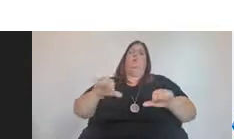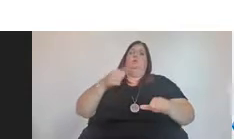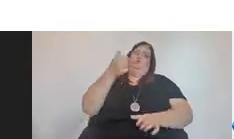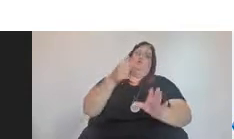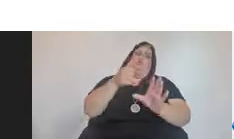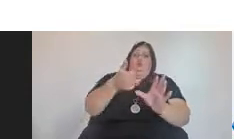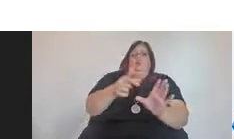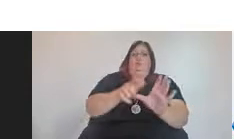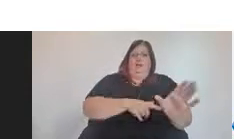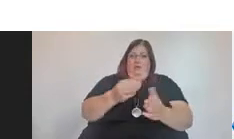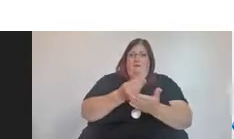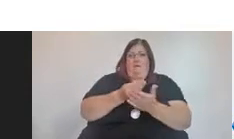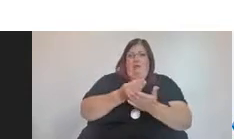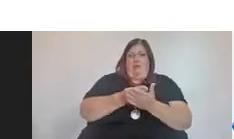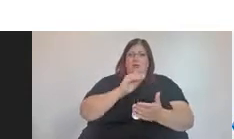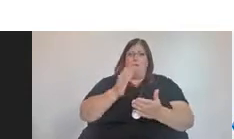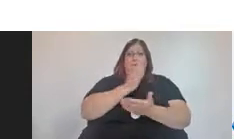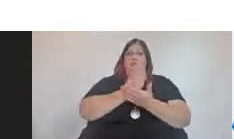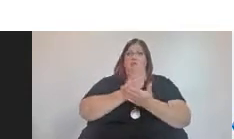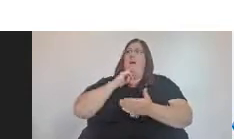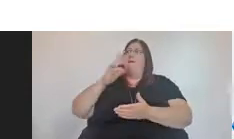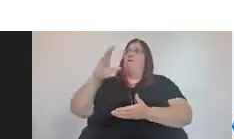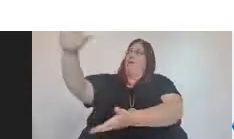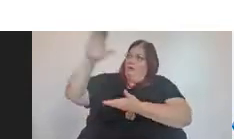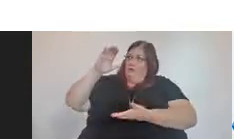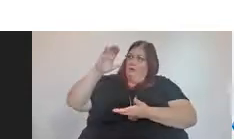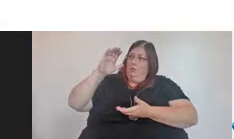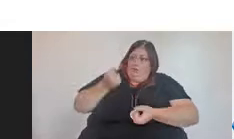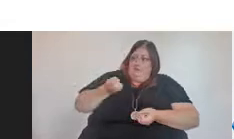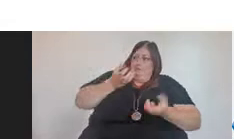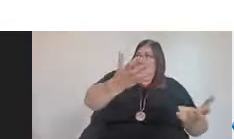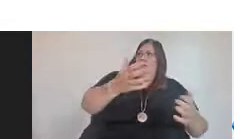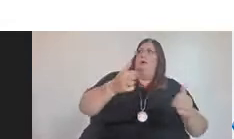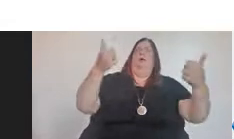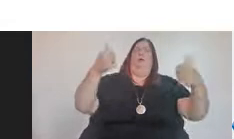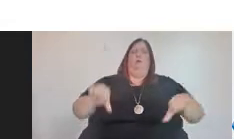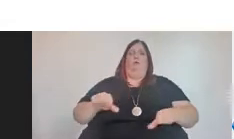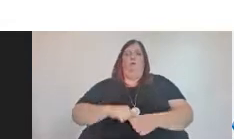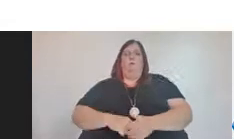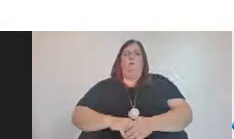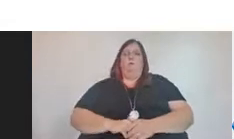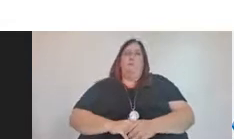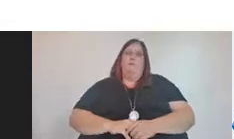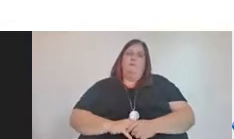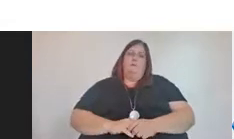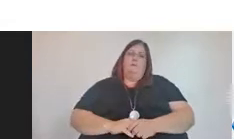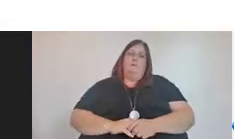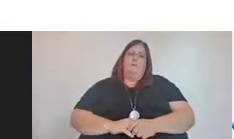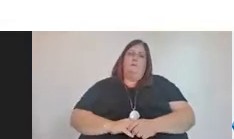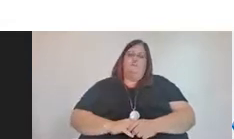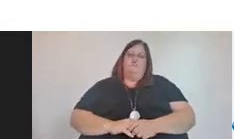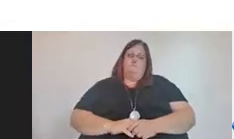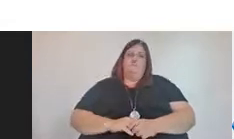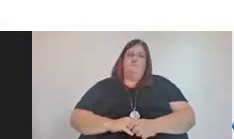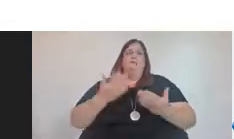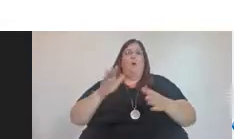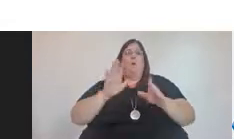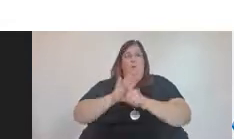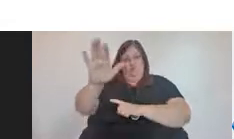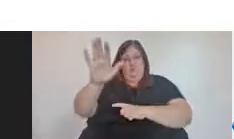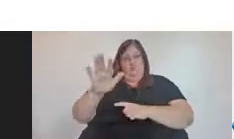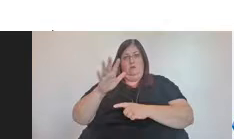hard to live within our means, and we did so for all 6 of our CCGs. So looking forward